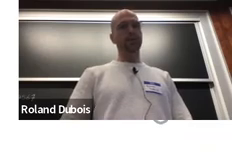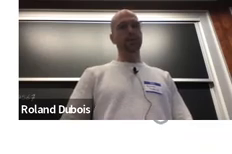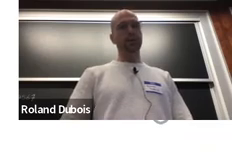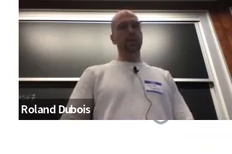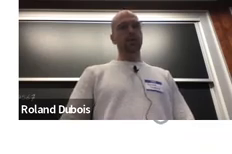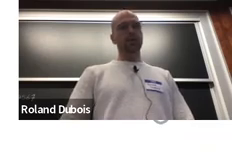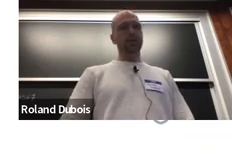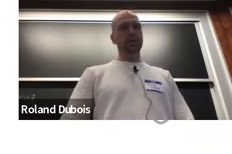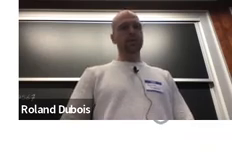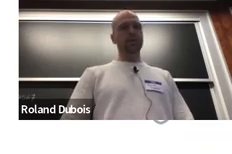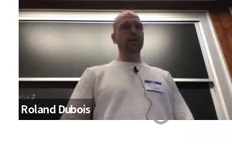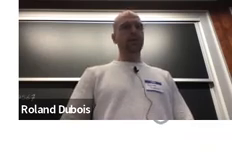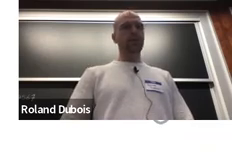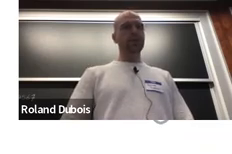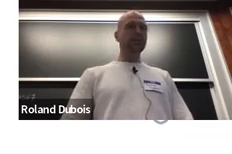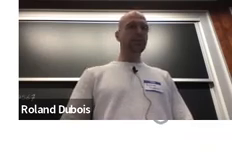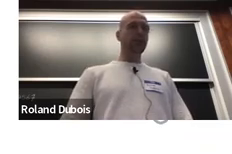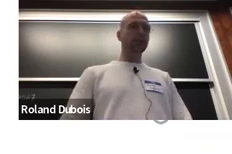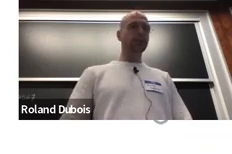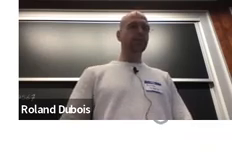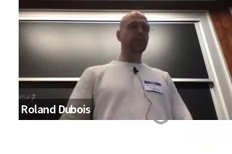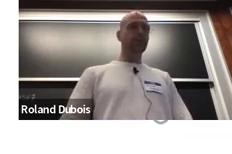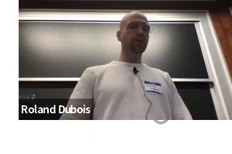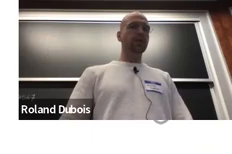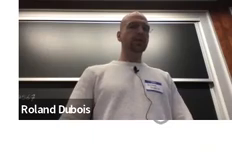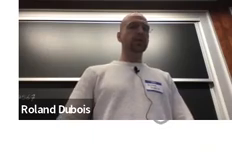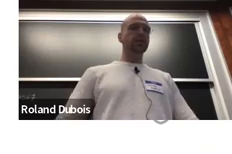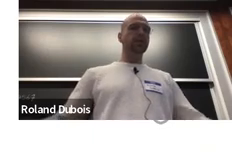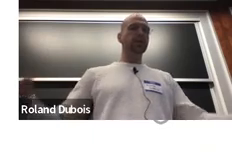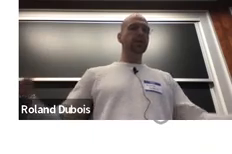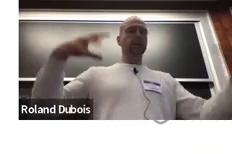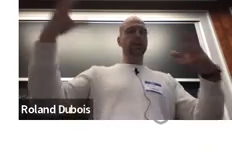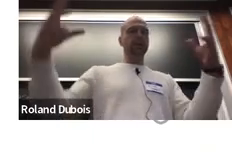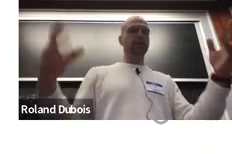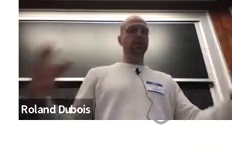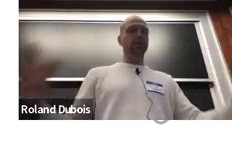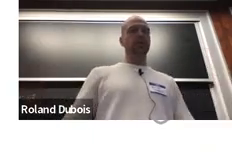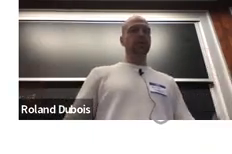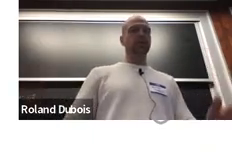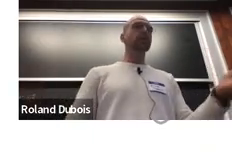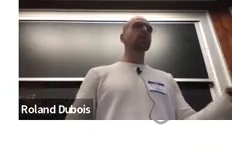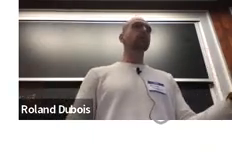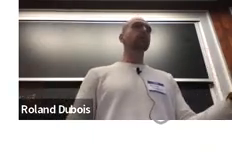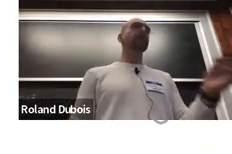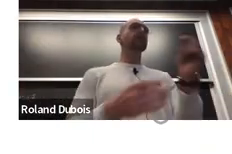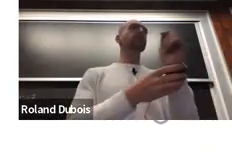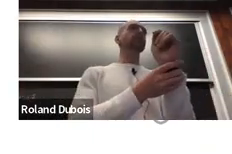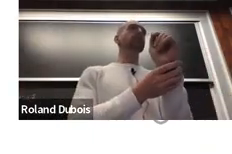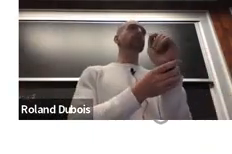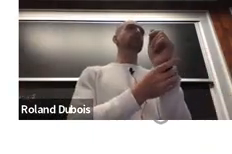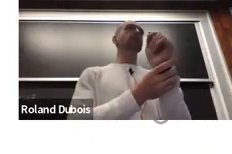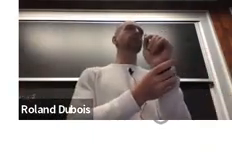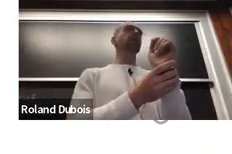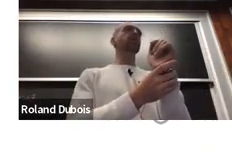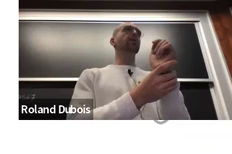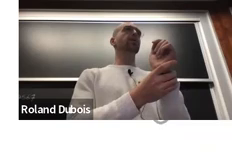City Builder, which is based on is building out cities. And I think that this would be a nice tool